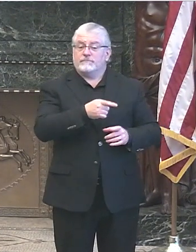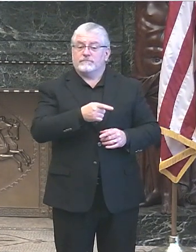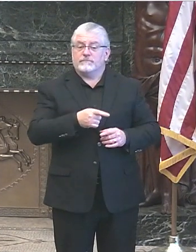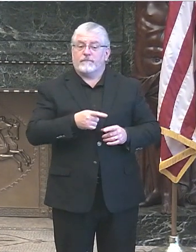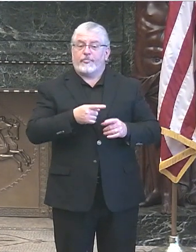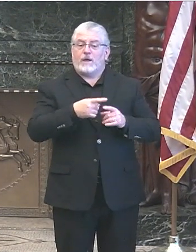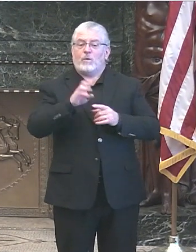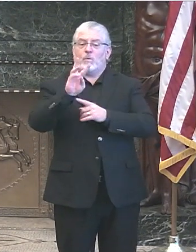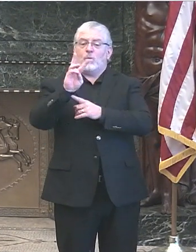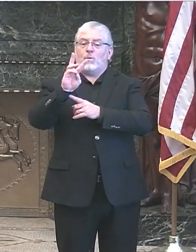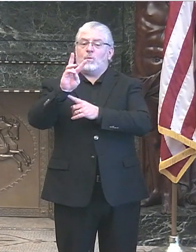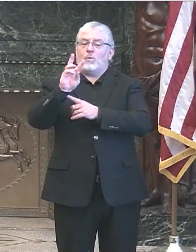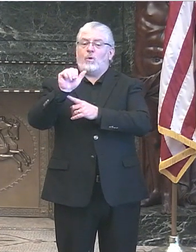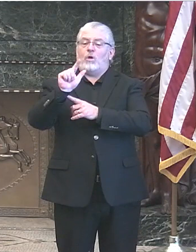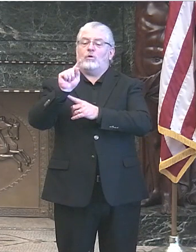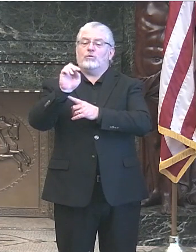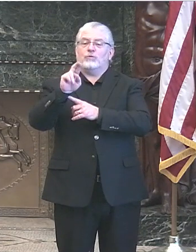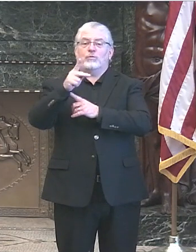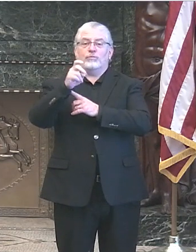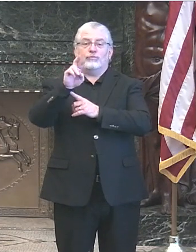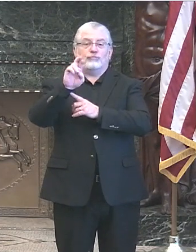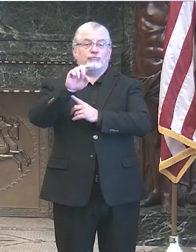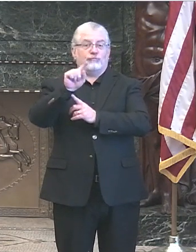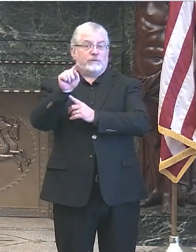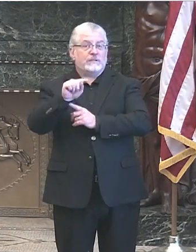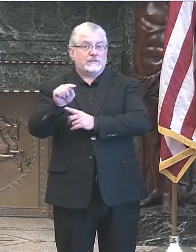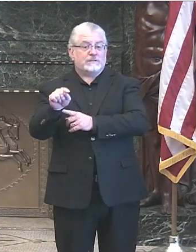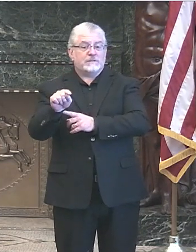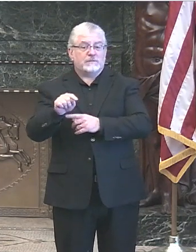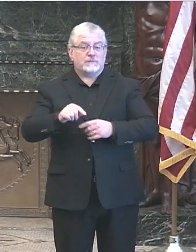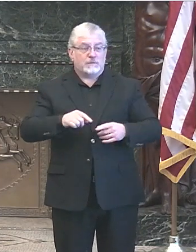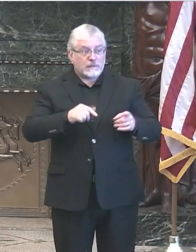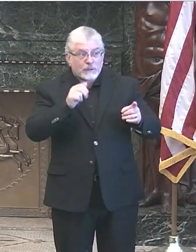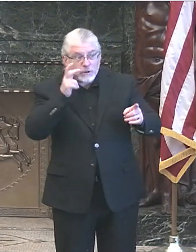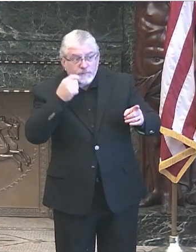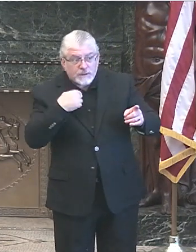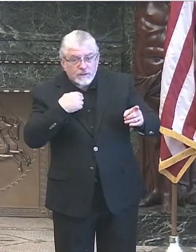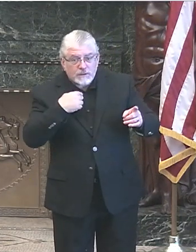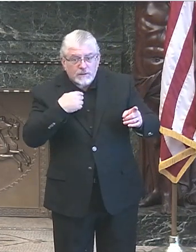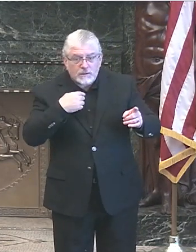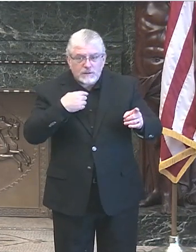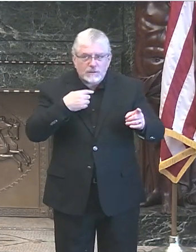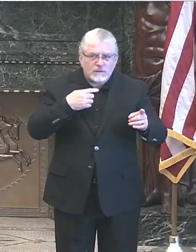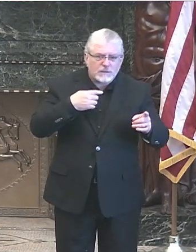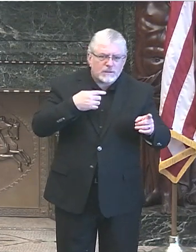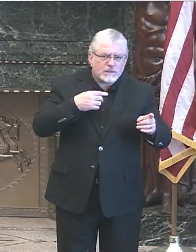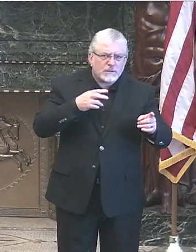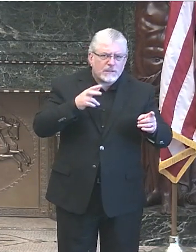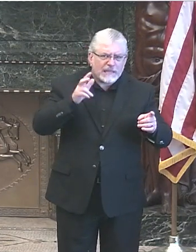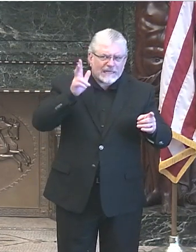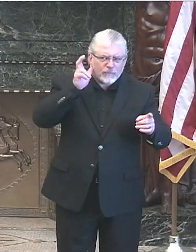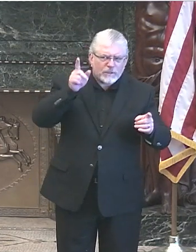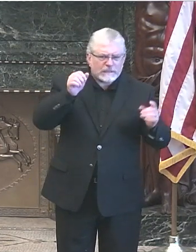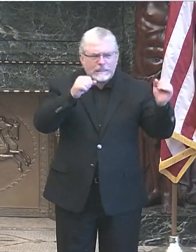Hi, can you hear me? Speak up a little bit. Is this better? Can you hear me? Yes, thank